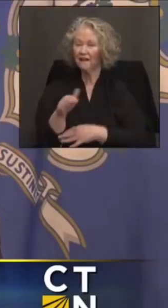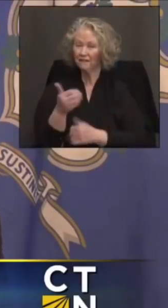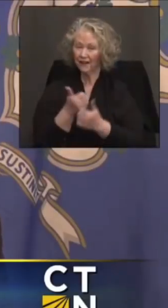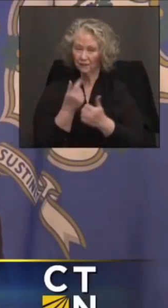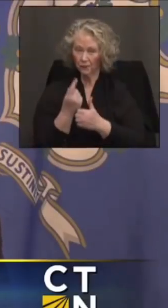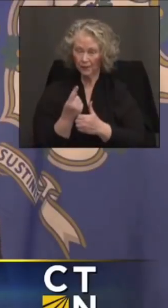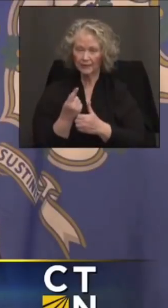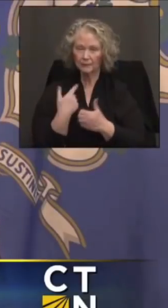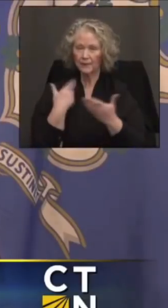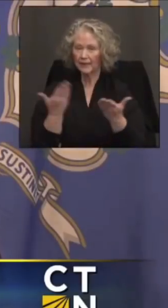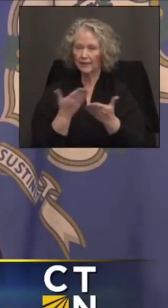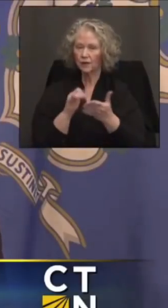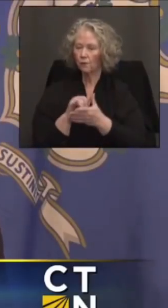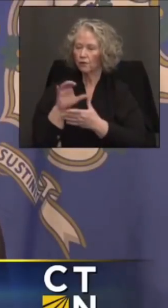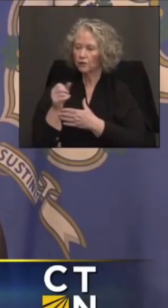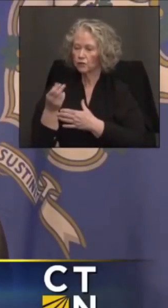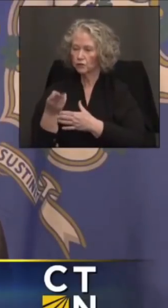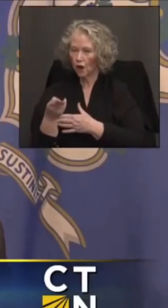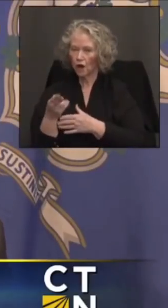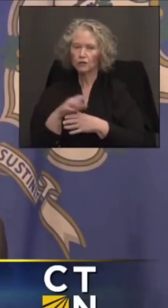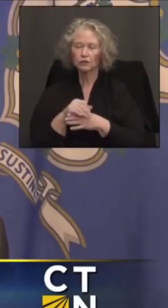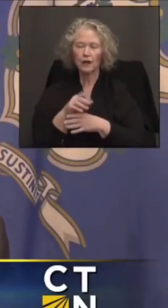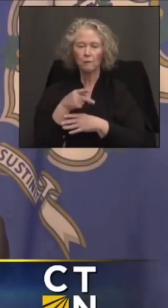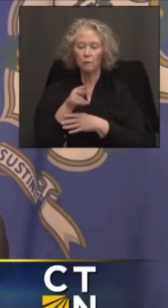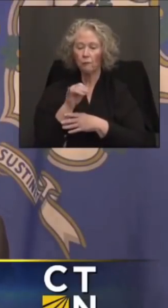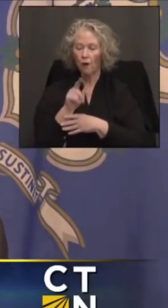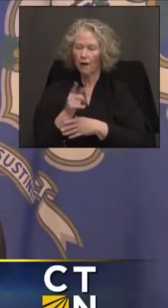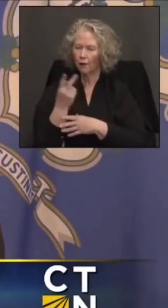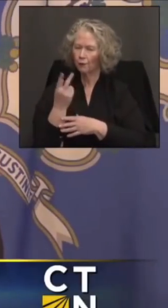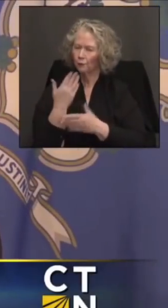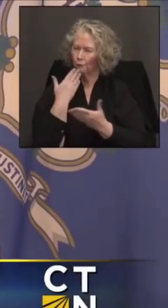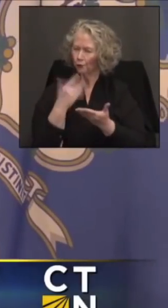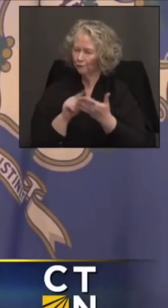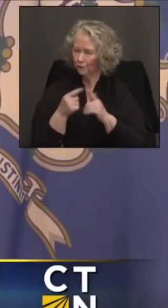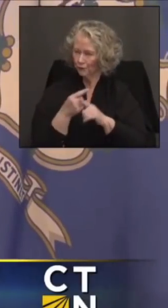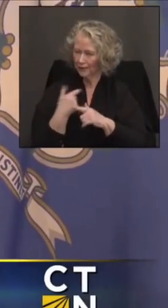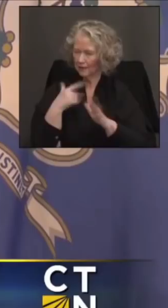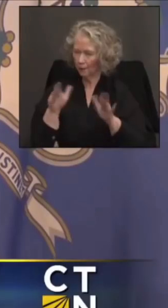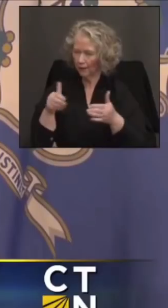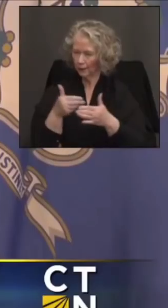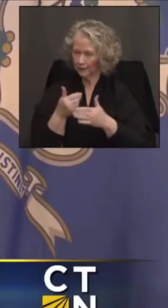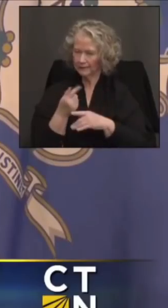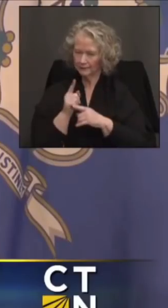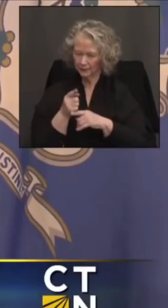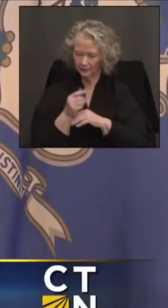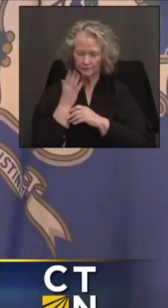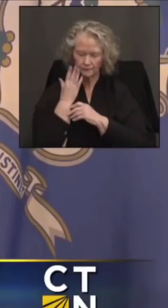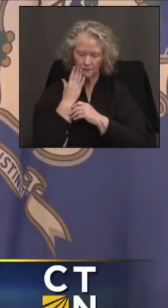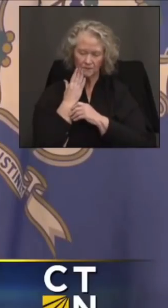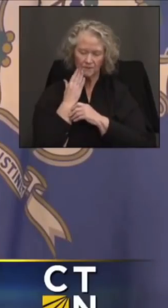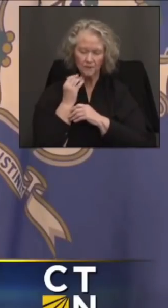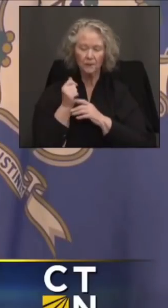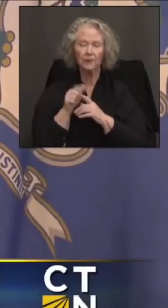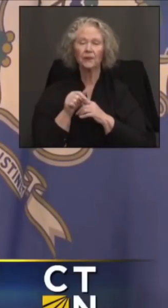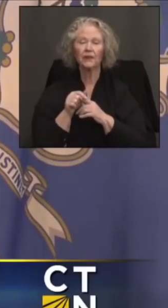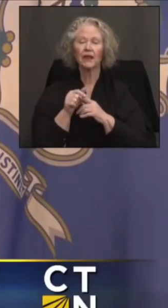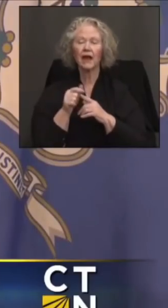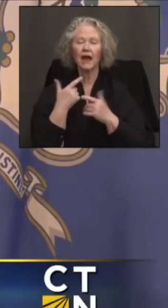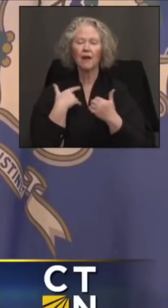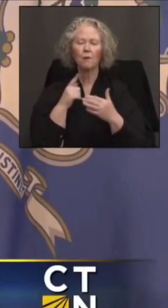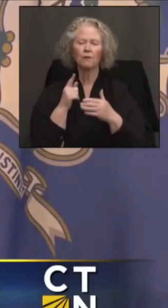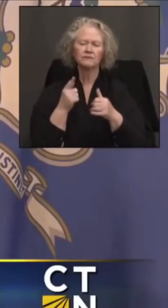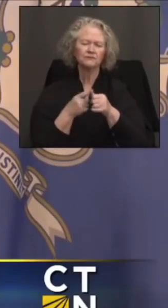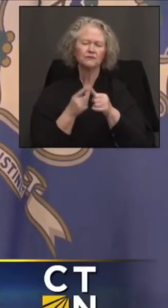Here with Josh and Paul and two good friends I'll introduce in just a few minutes. First, let me give you a